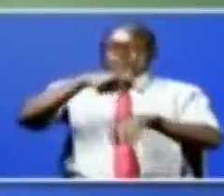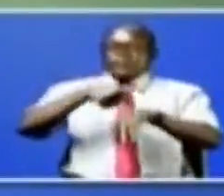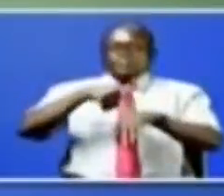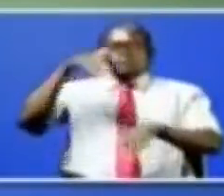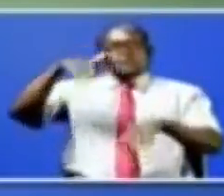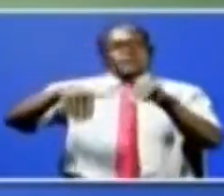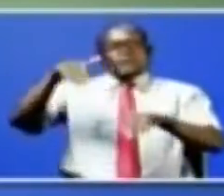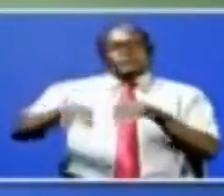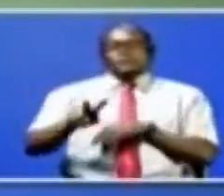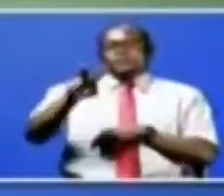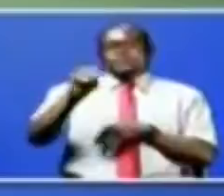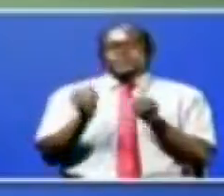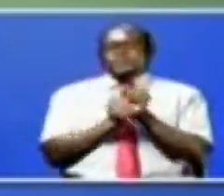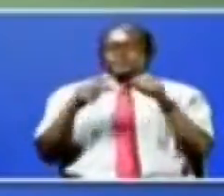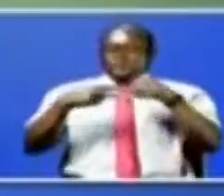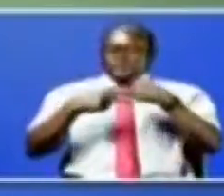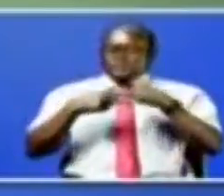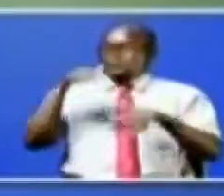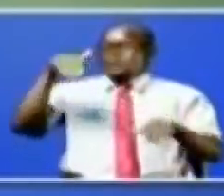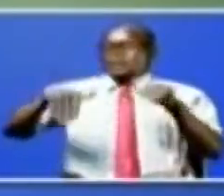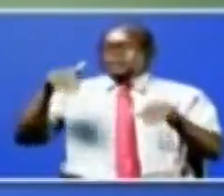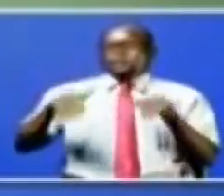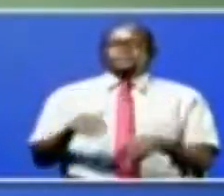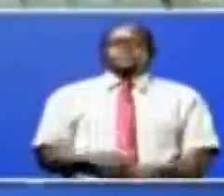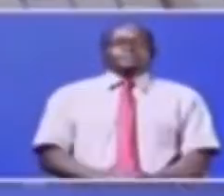to the 2017 general election.